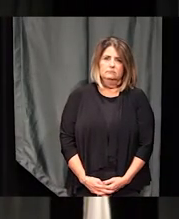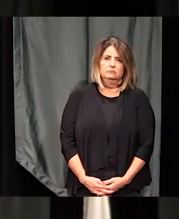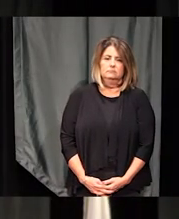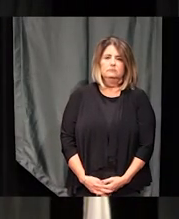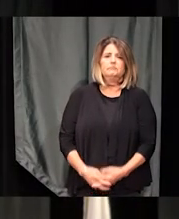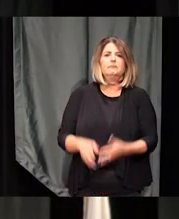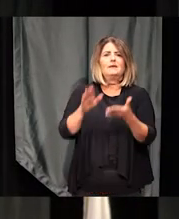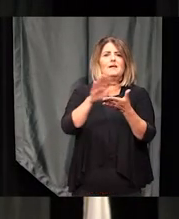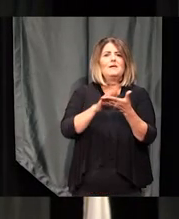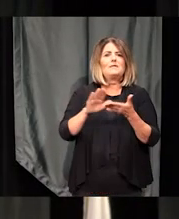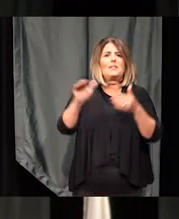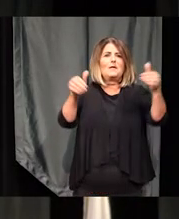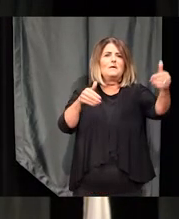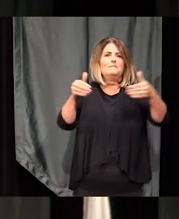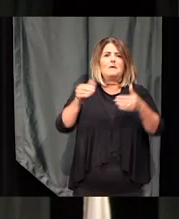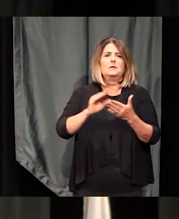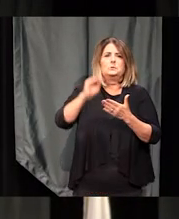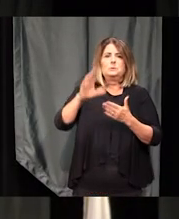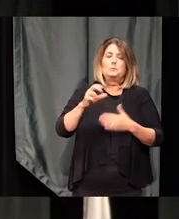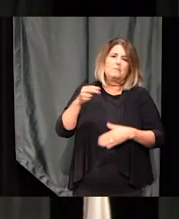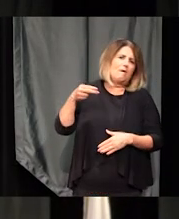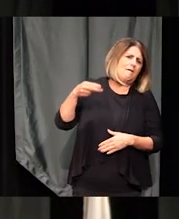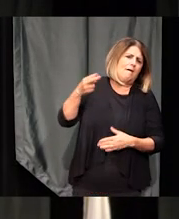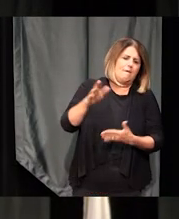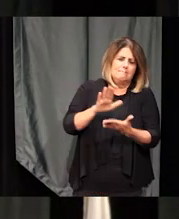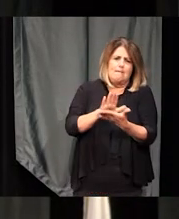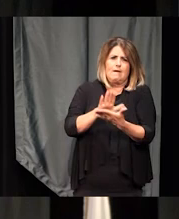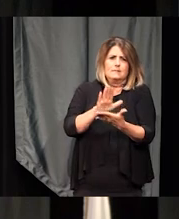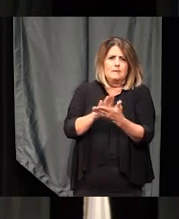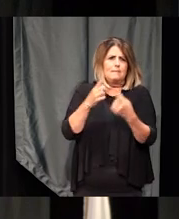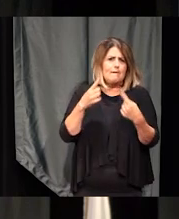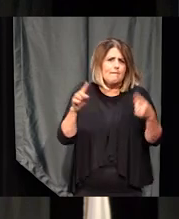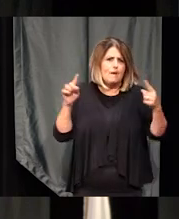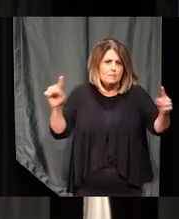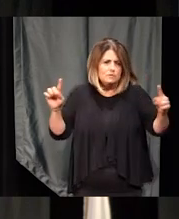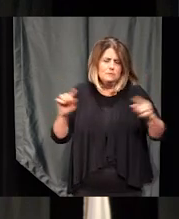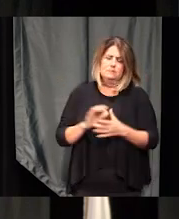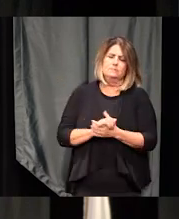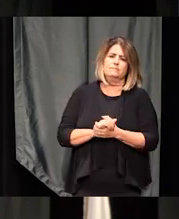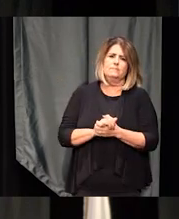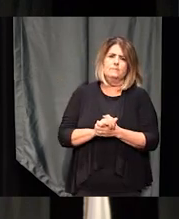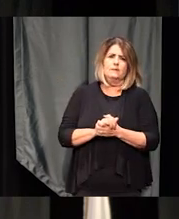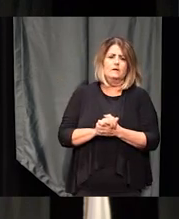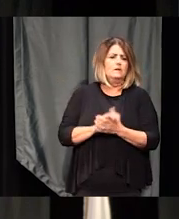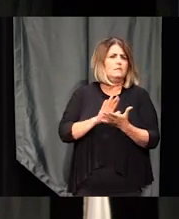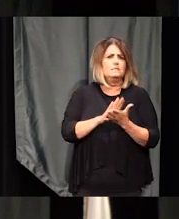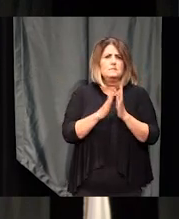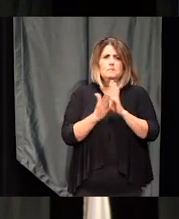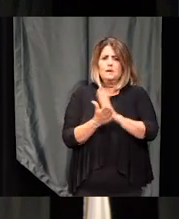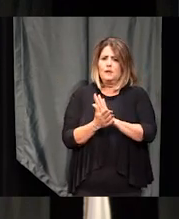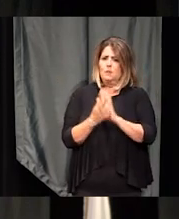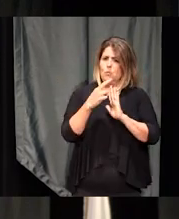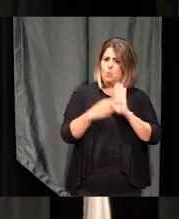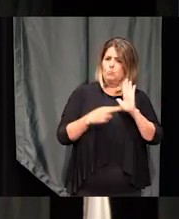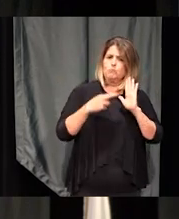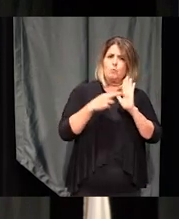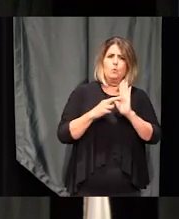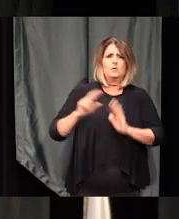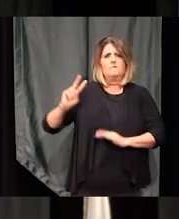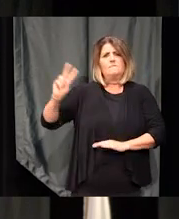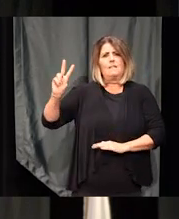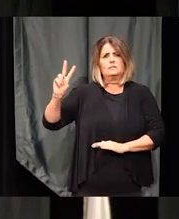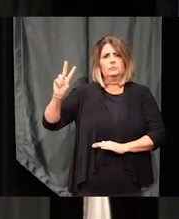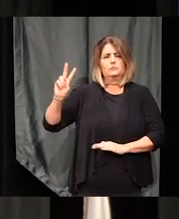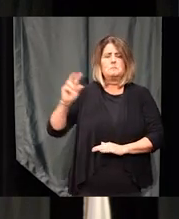The college invites students with the highest academic accomplishments to be considered for the roles of